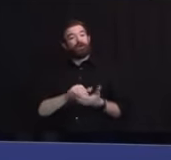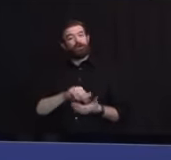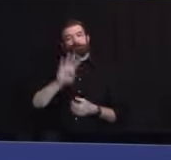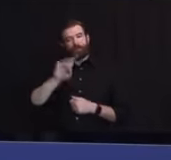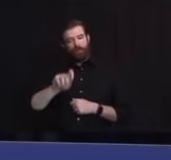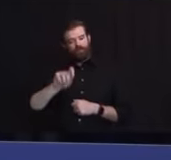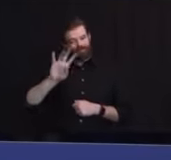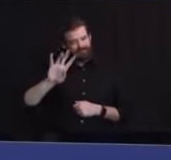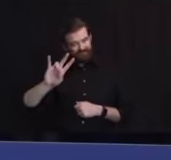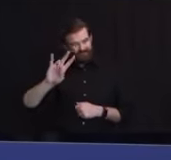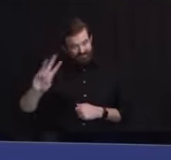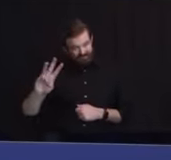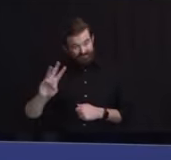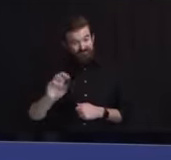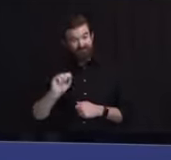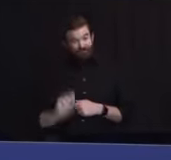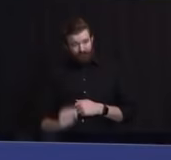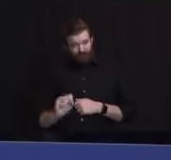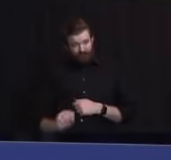part of the state,